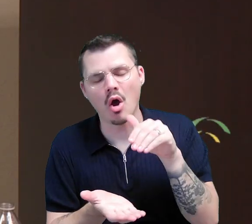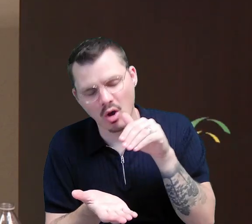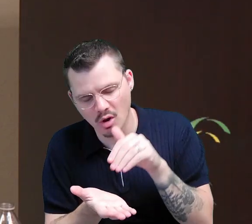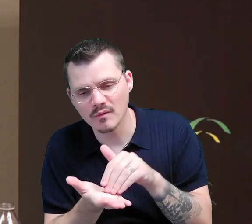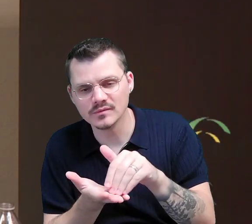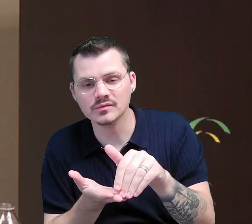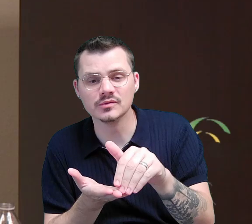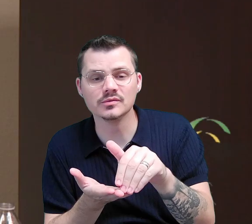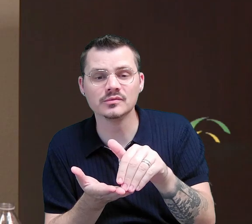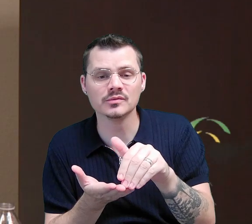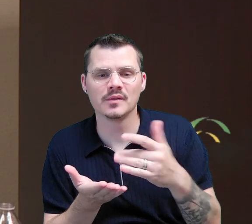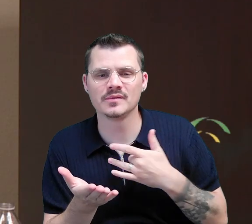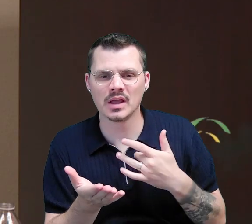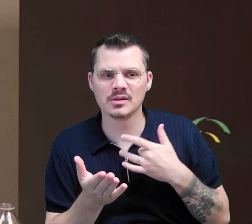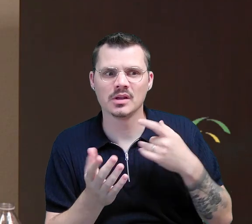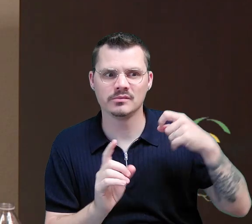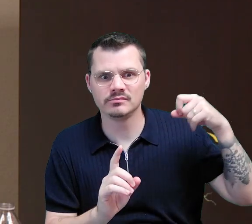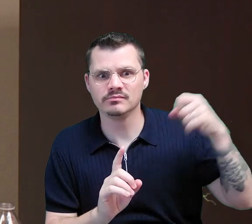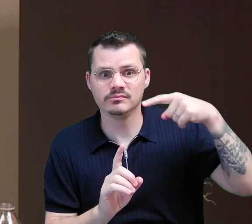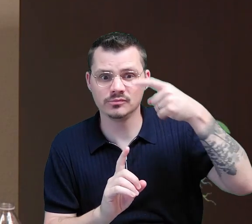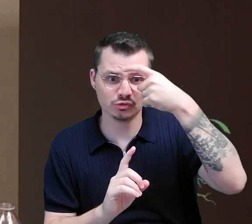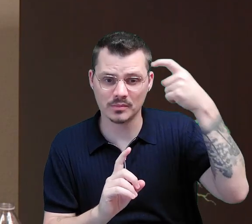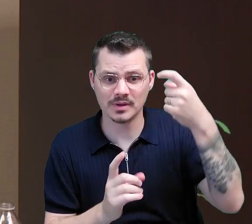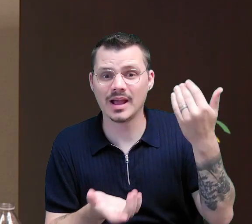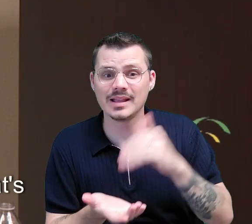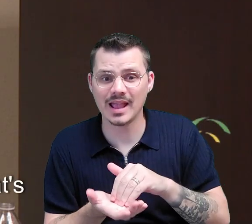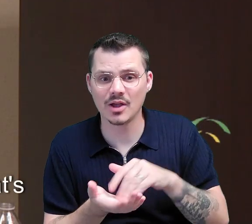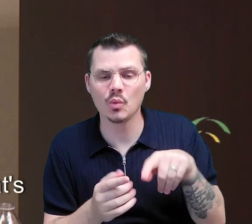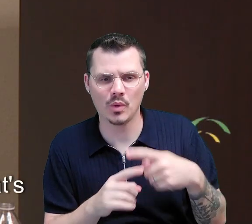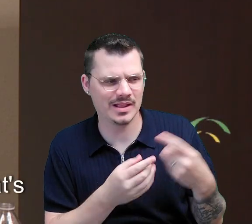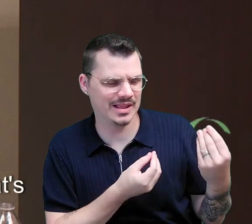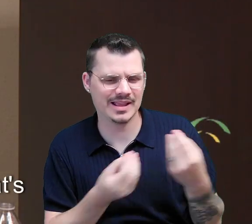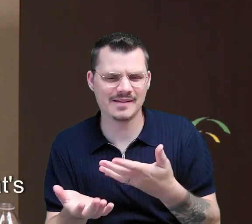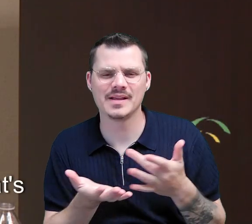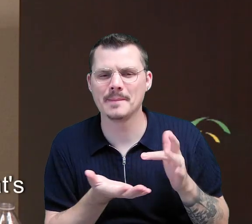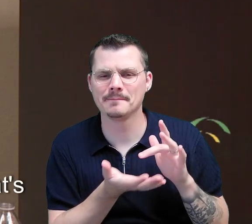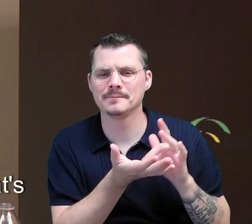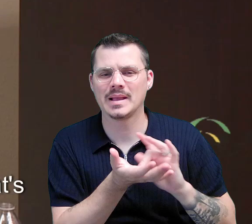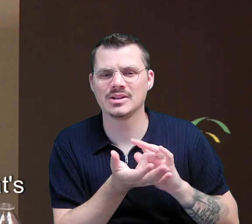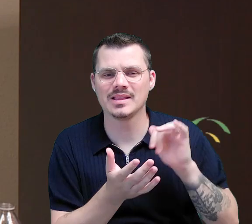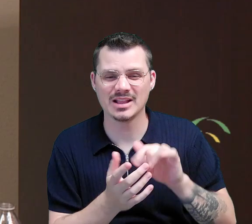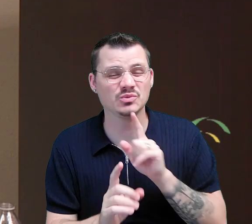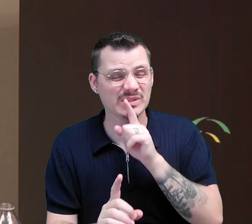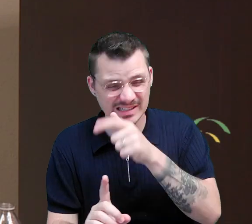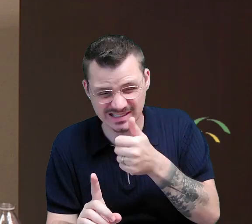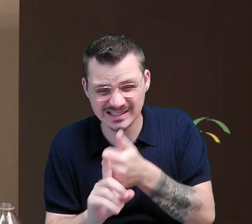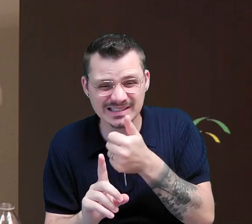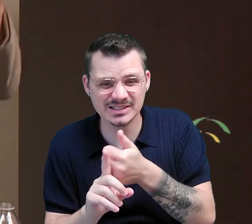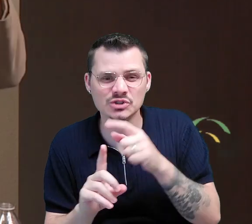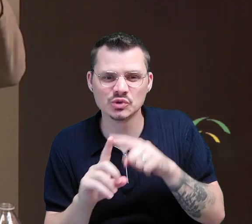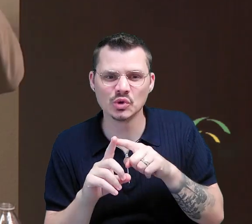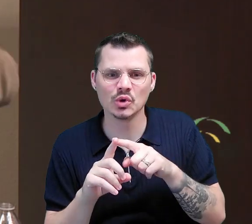very much feel re-traumatized when they are given a medicine that's purely